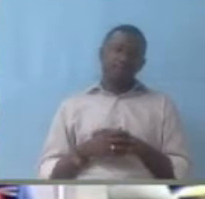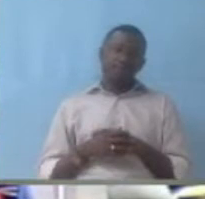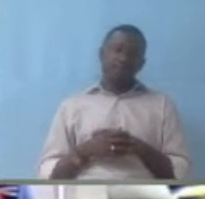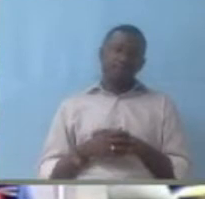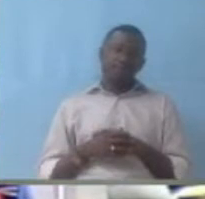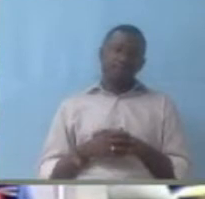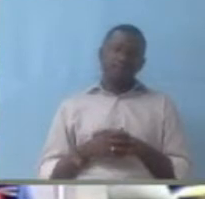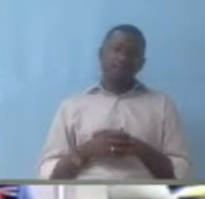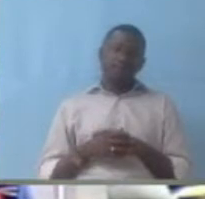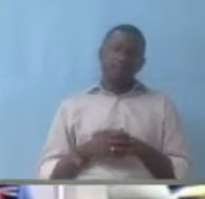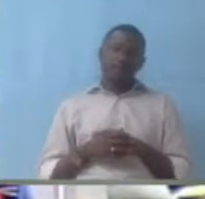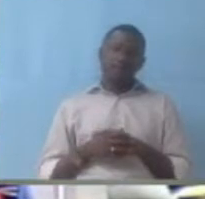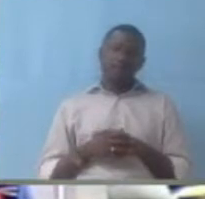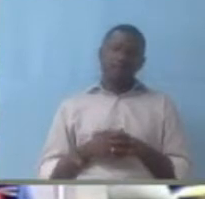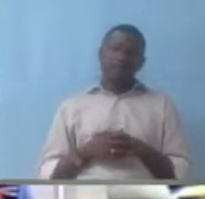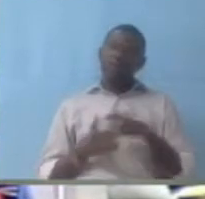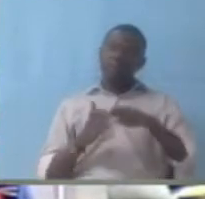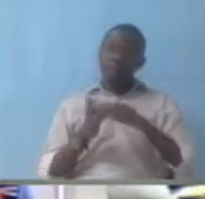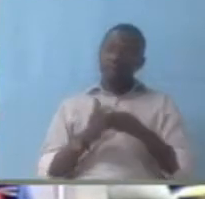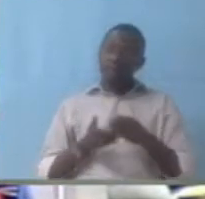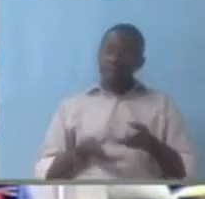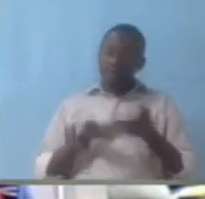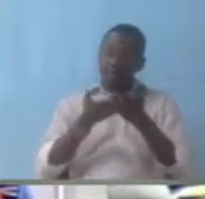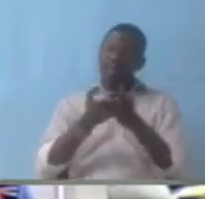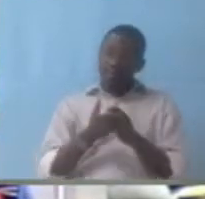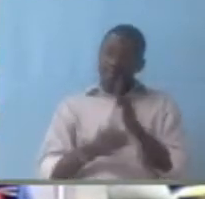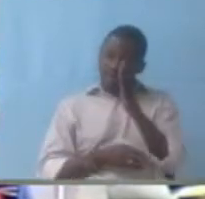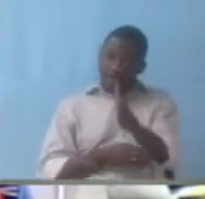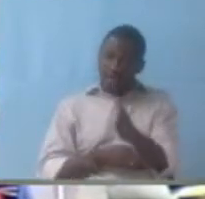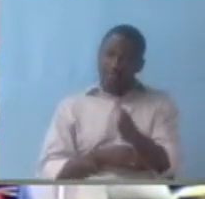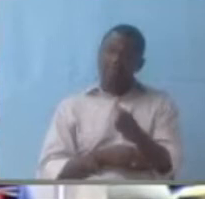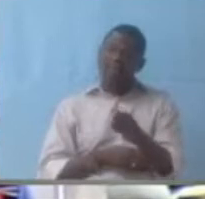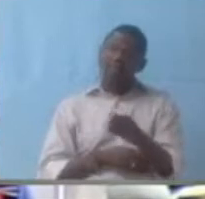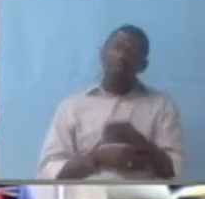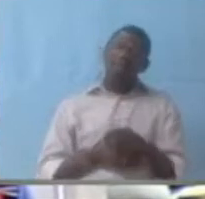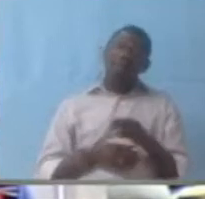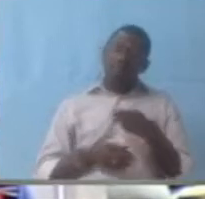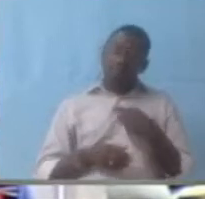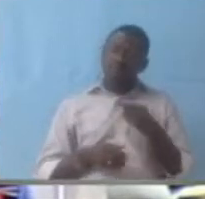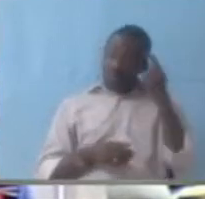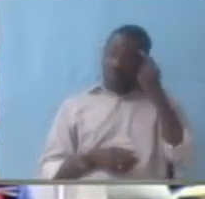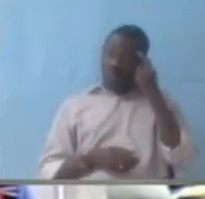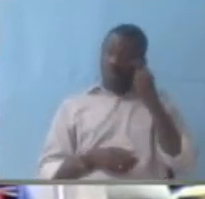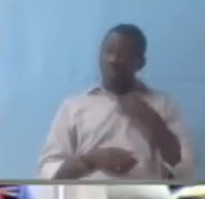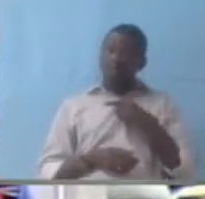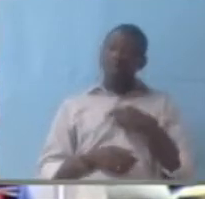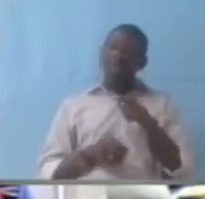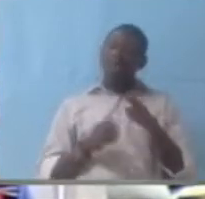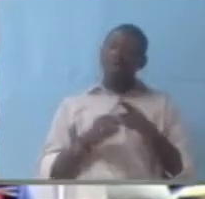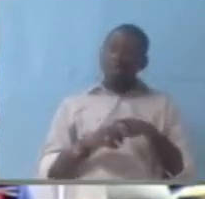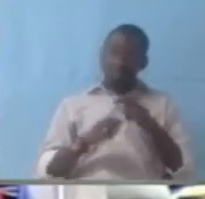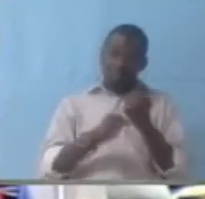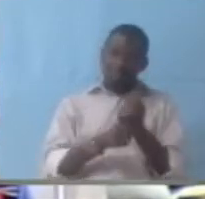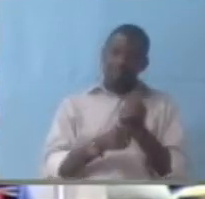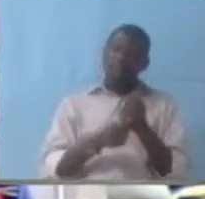to, it certainly legitimized unlawful detention as we know it in the constitution. Aya itandila ko komi ye mo muta anda